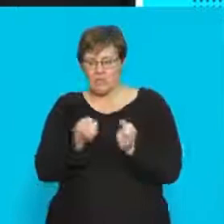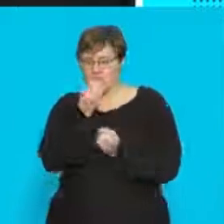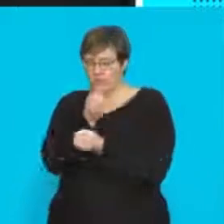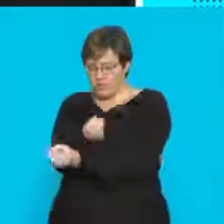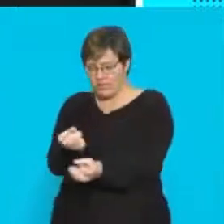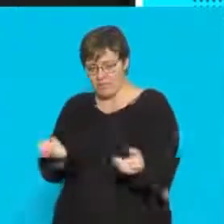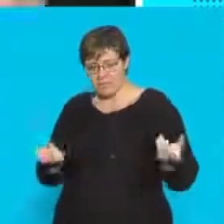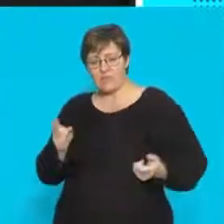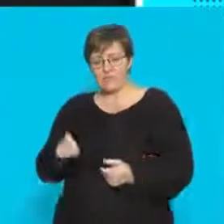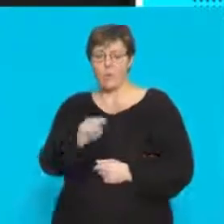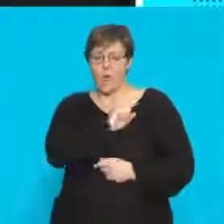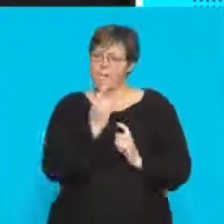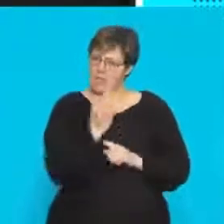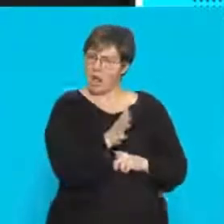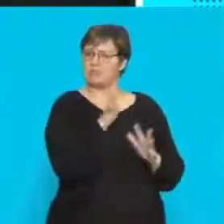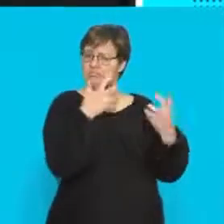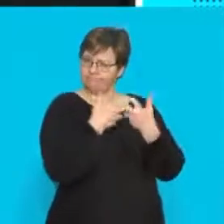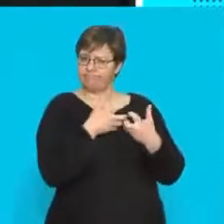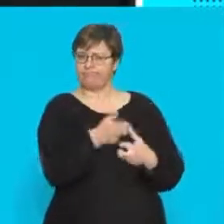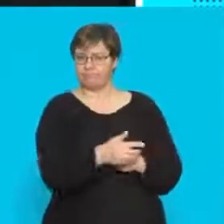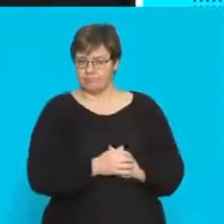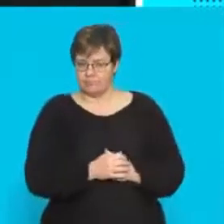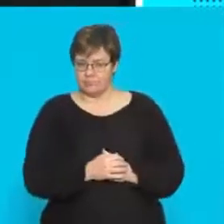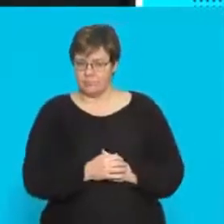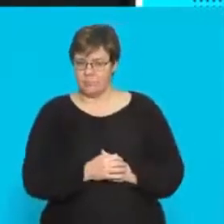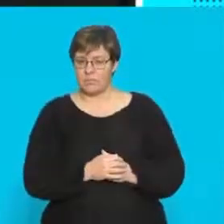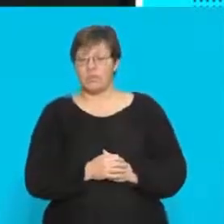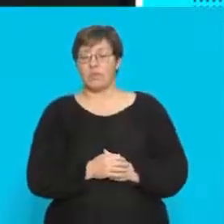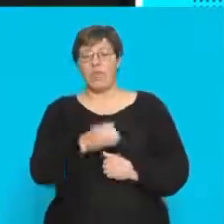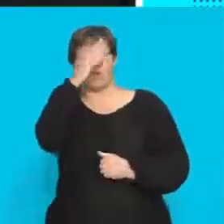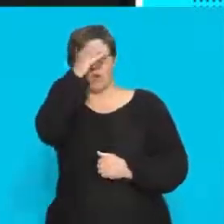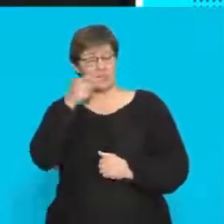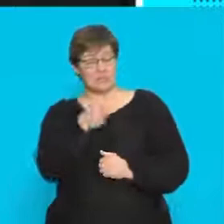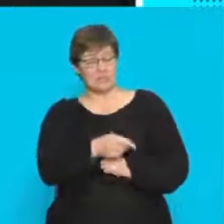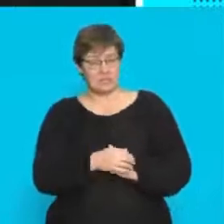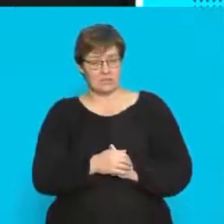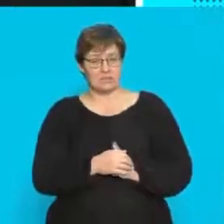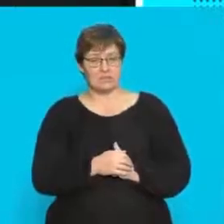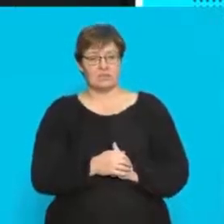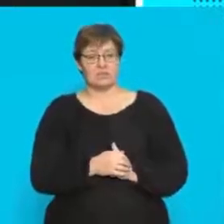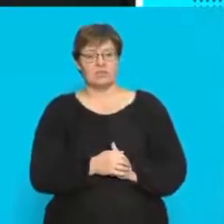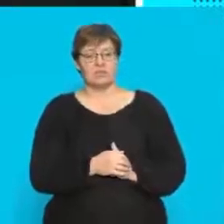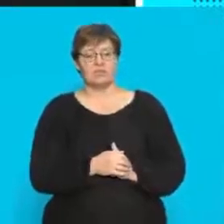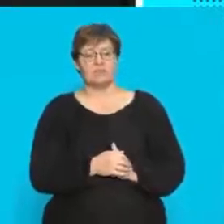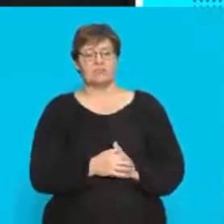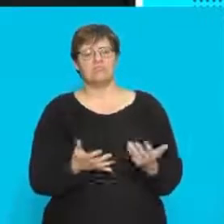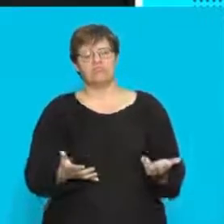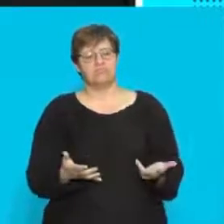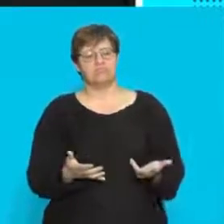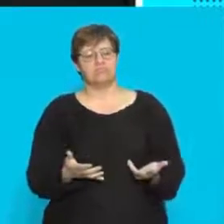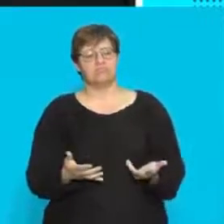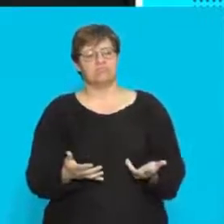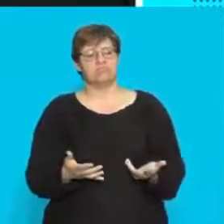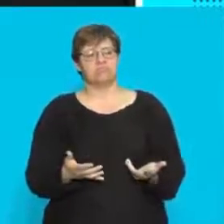to feed our country because that is what plants actually are. And the concept that we're looking at here